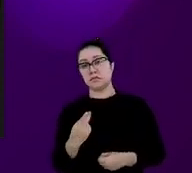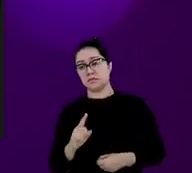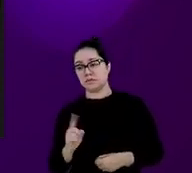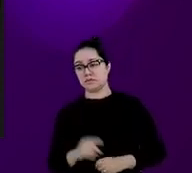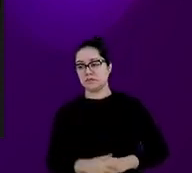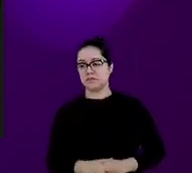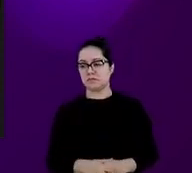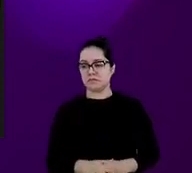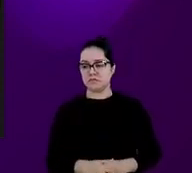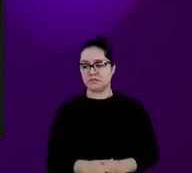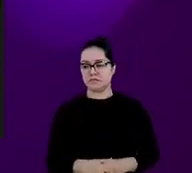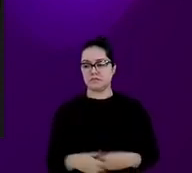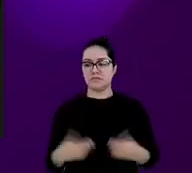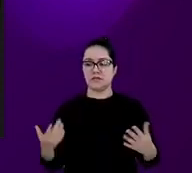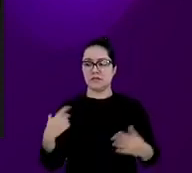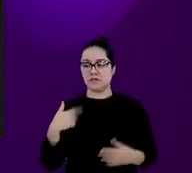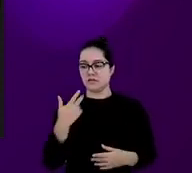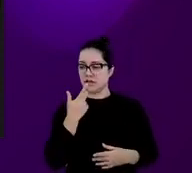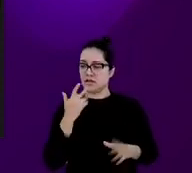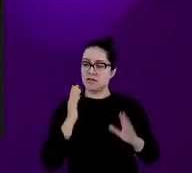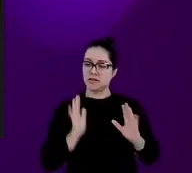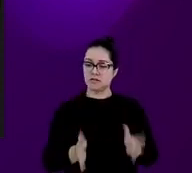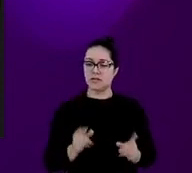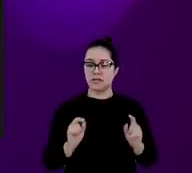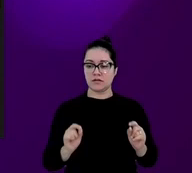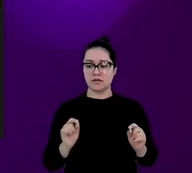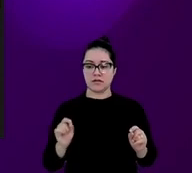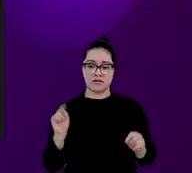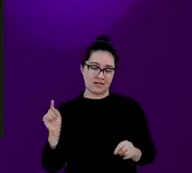historical overview, a lot of this